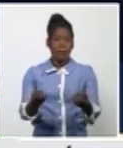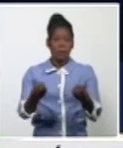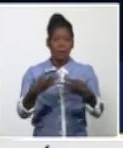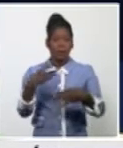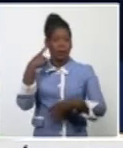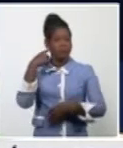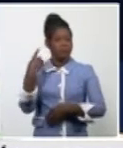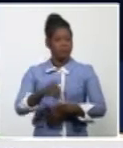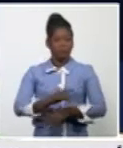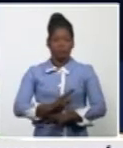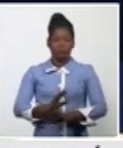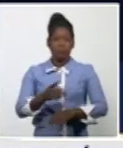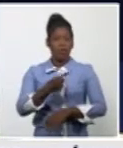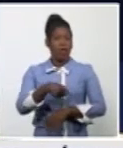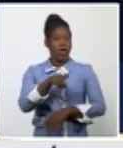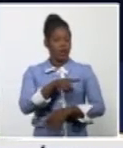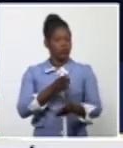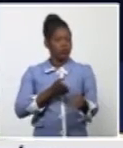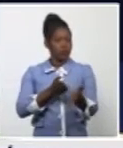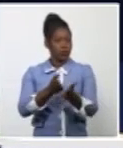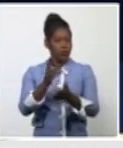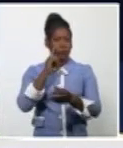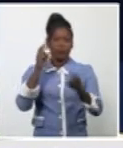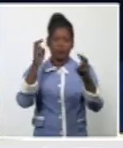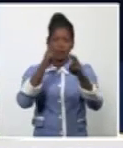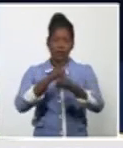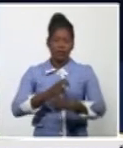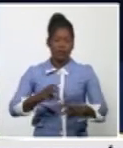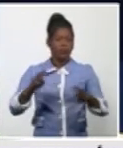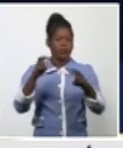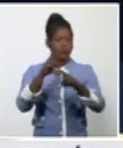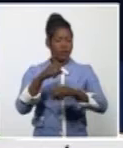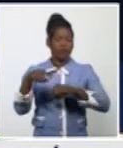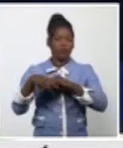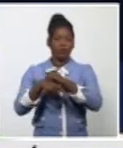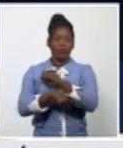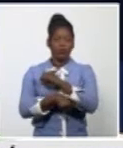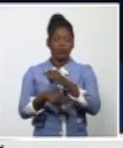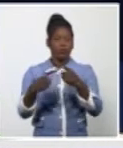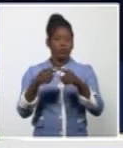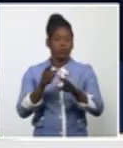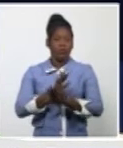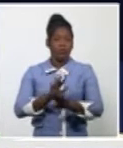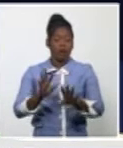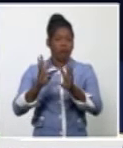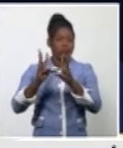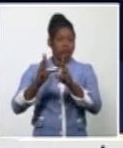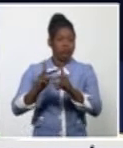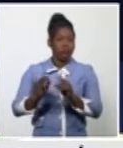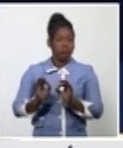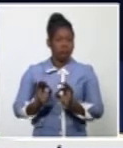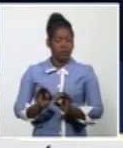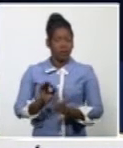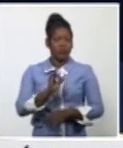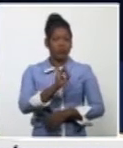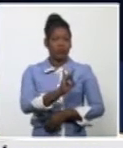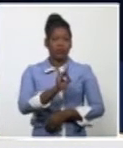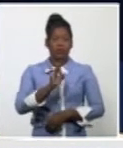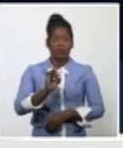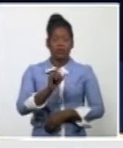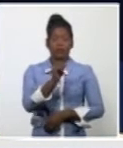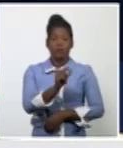Of the 22 cases, in 4 of them, it has not been possible to determine the source of infection, and we're looking